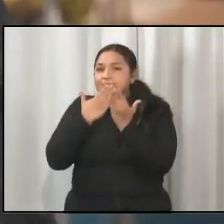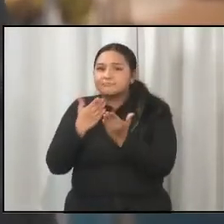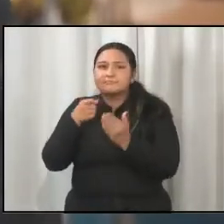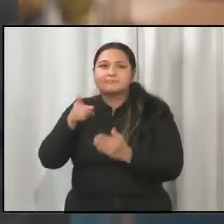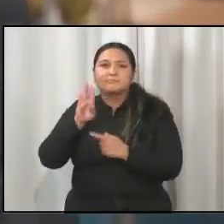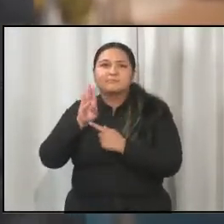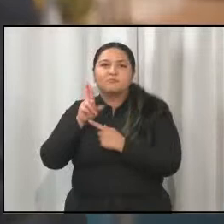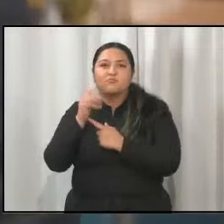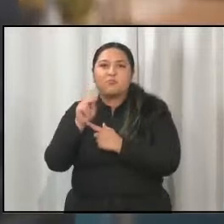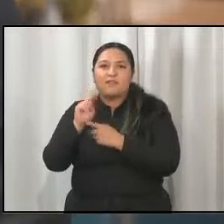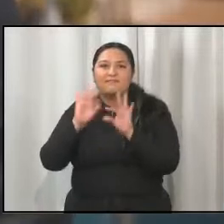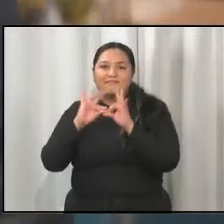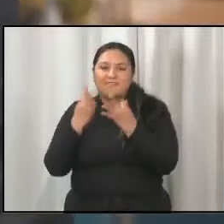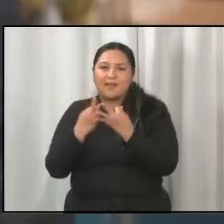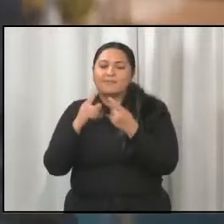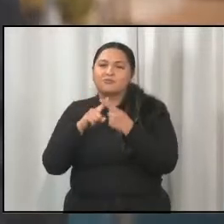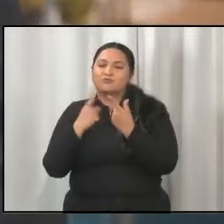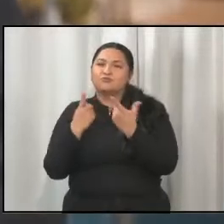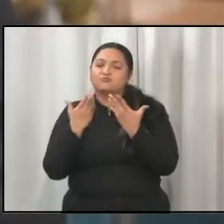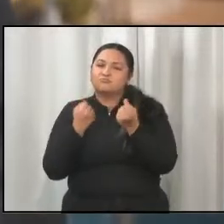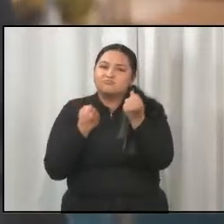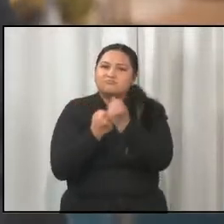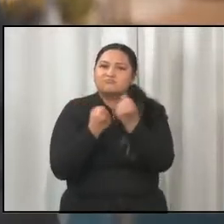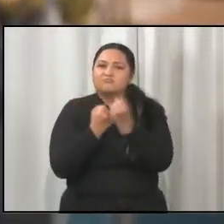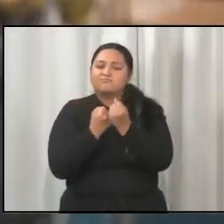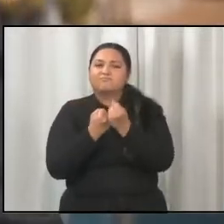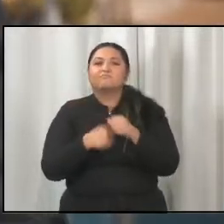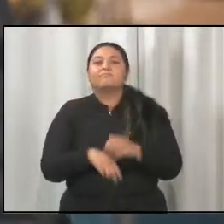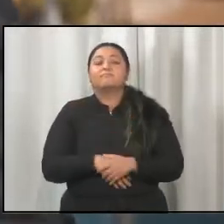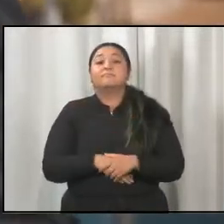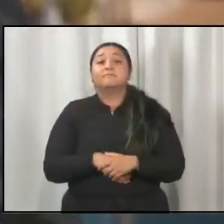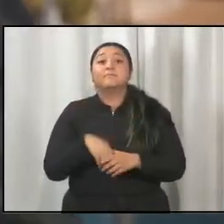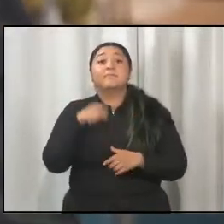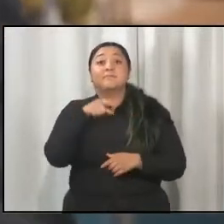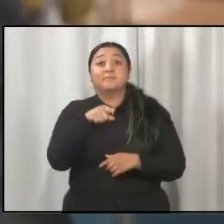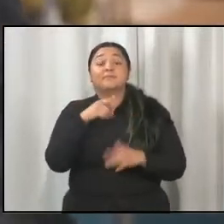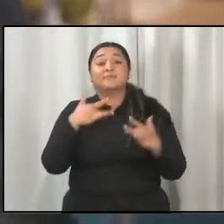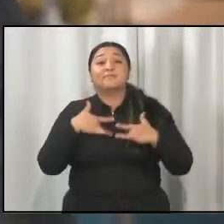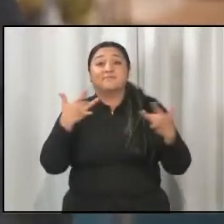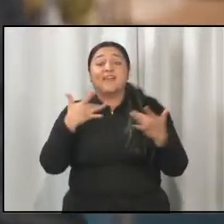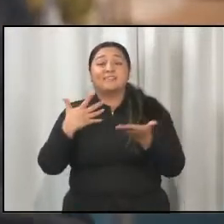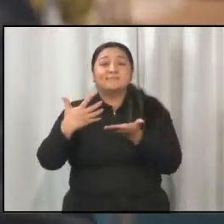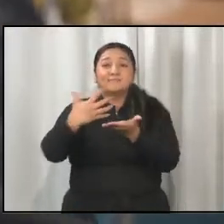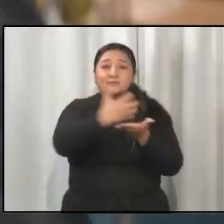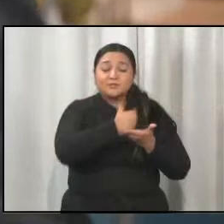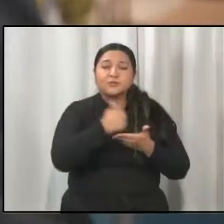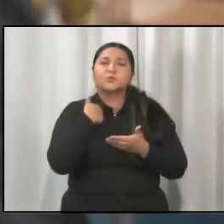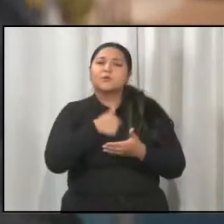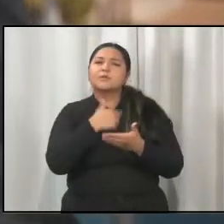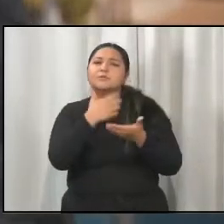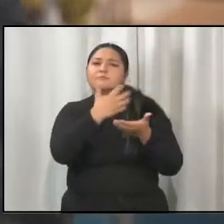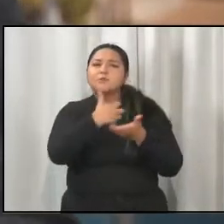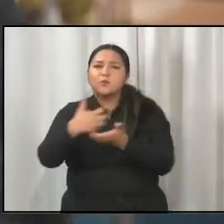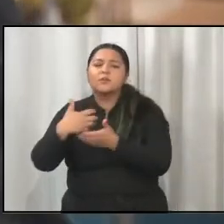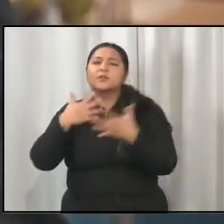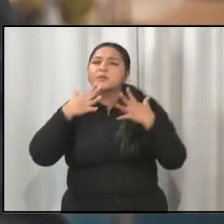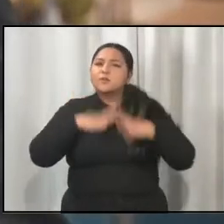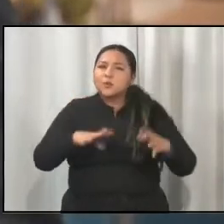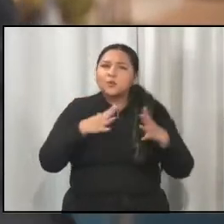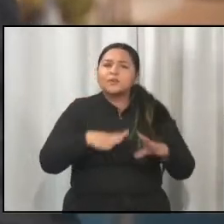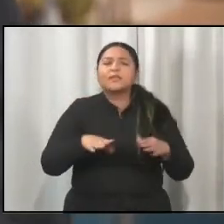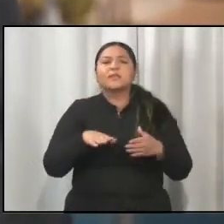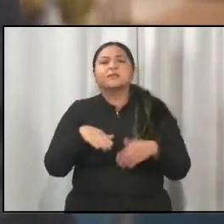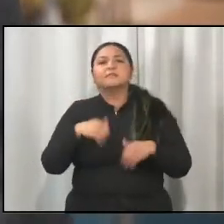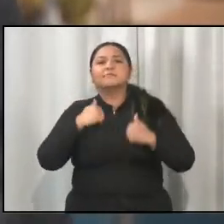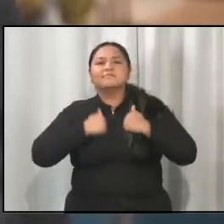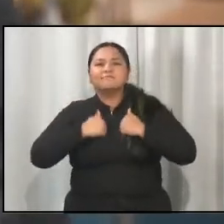us and going all in. At the donation drive, we collected hygiene kits, men and women's clothing, pet care items, and